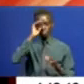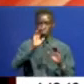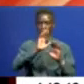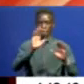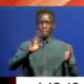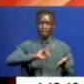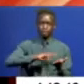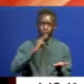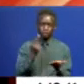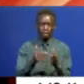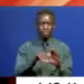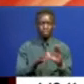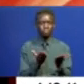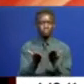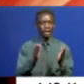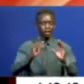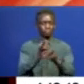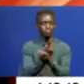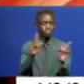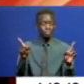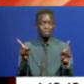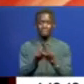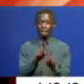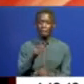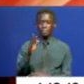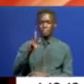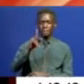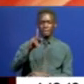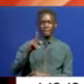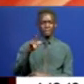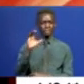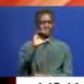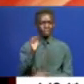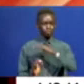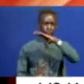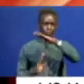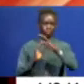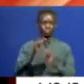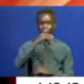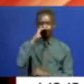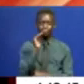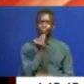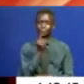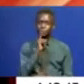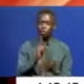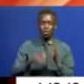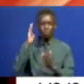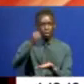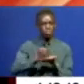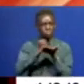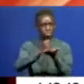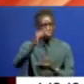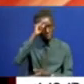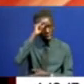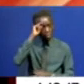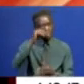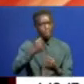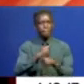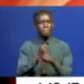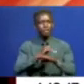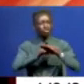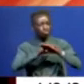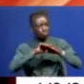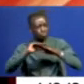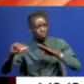Secretary Musalia Mudavadi said this will encompass the ability of government to sustain smooth monetary operation